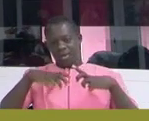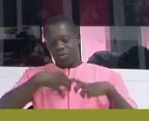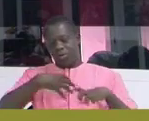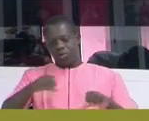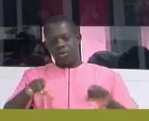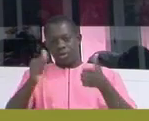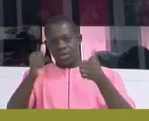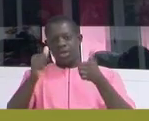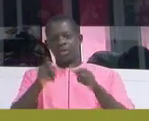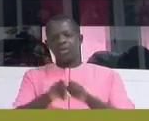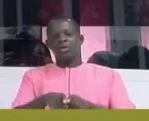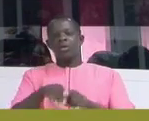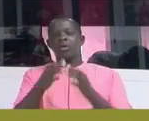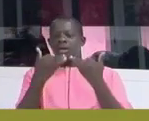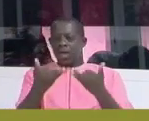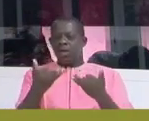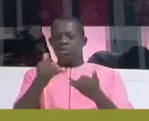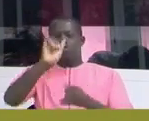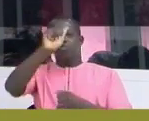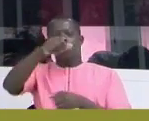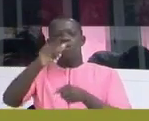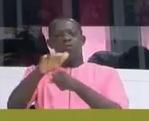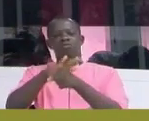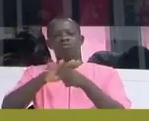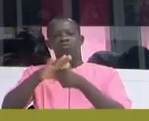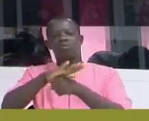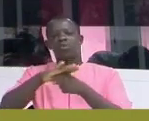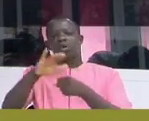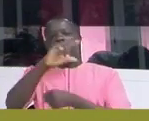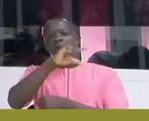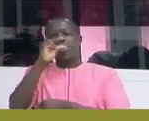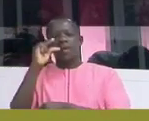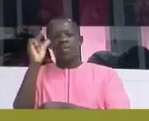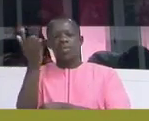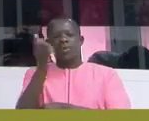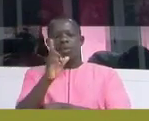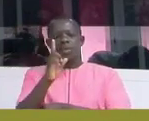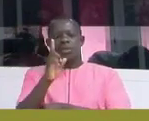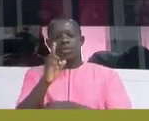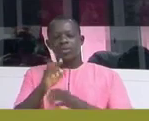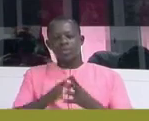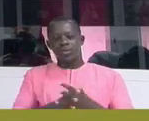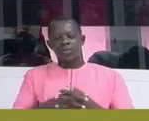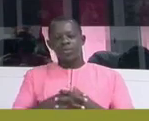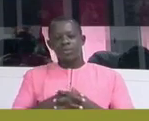Yes, I'm ready. Could you kindly tell us your full names, please?